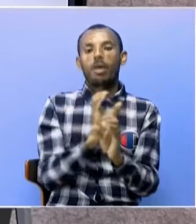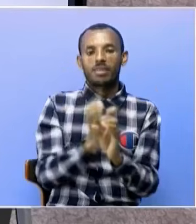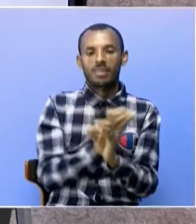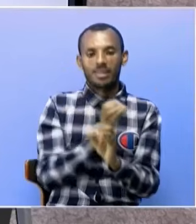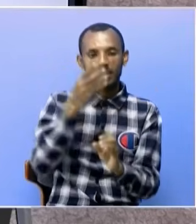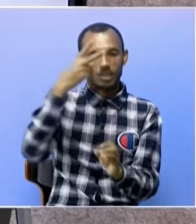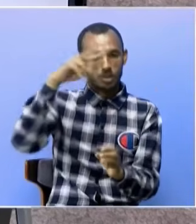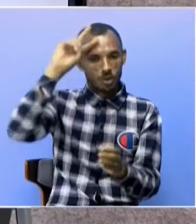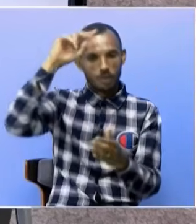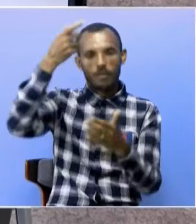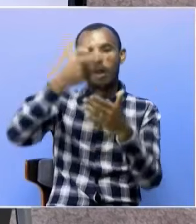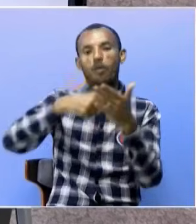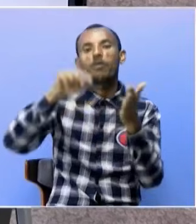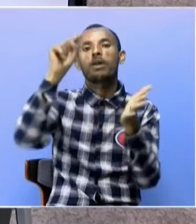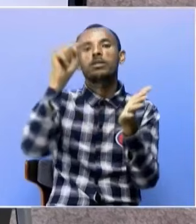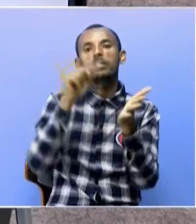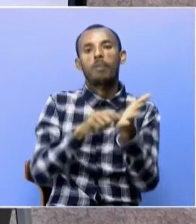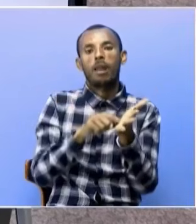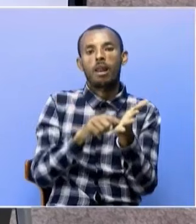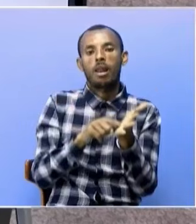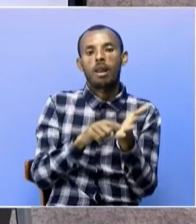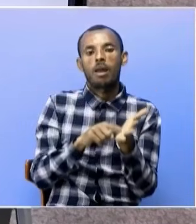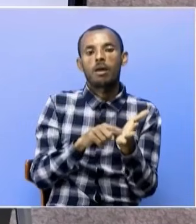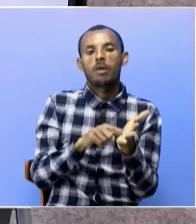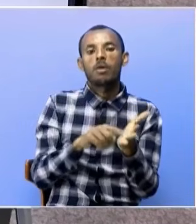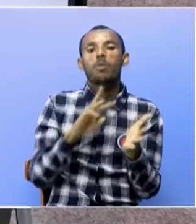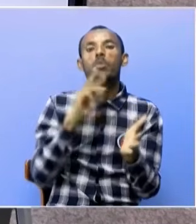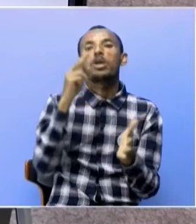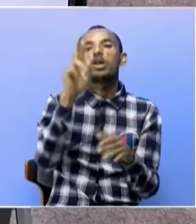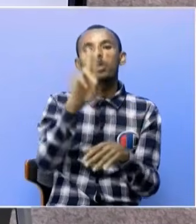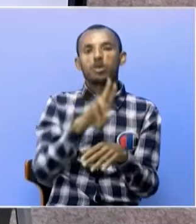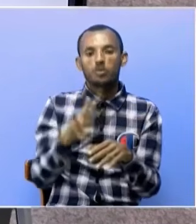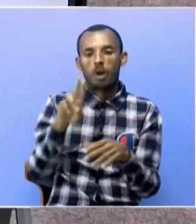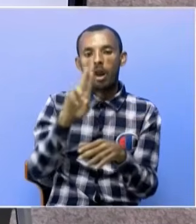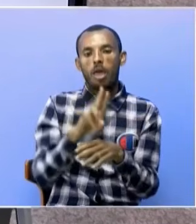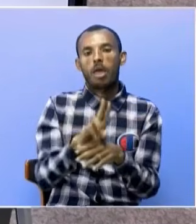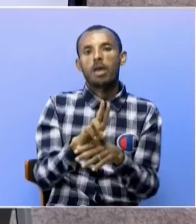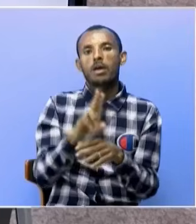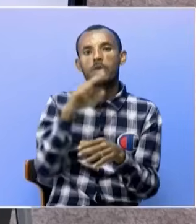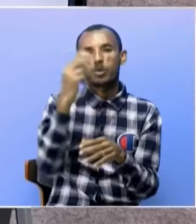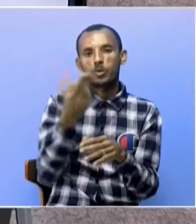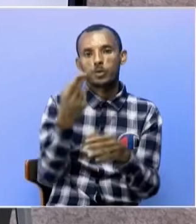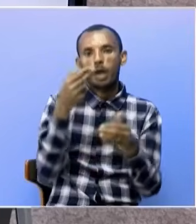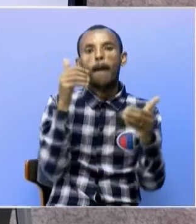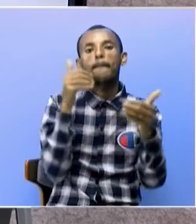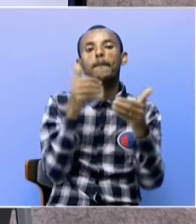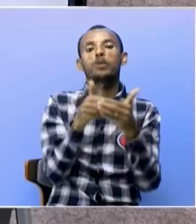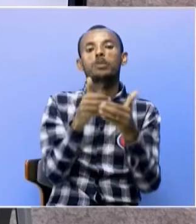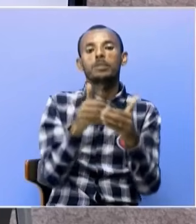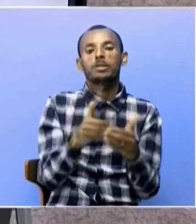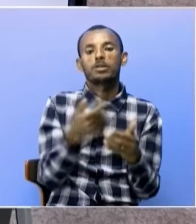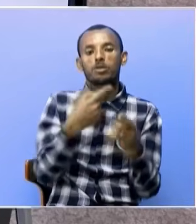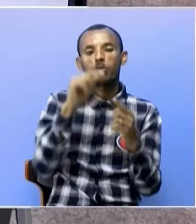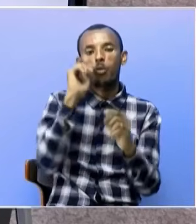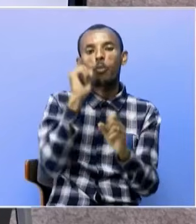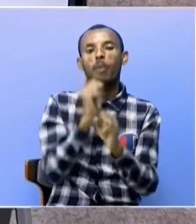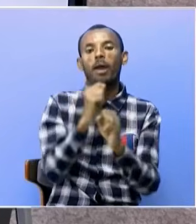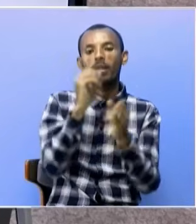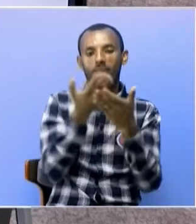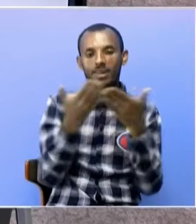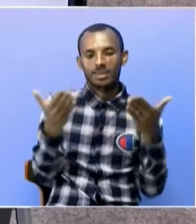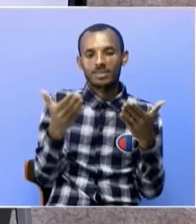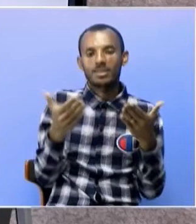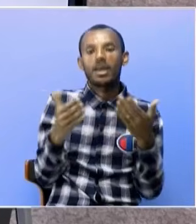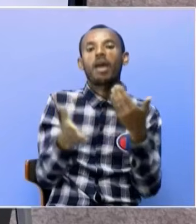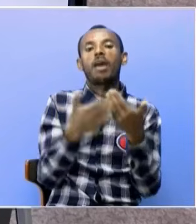squared value of a decimals, we usually use approximations. To make things easier,